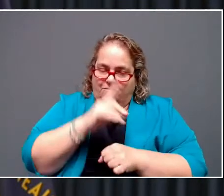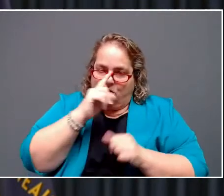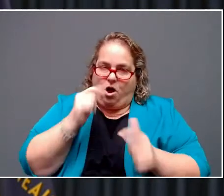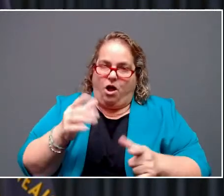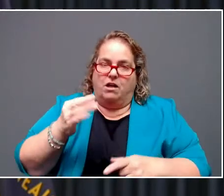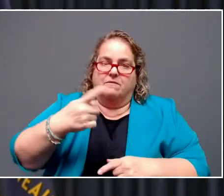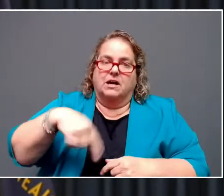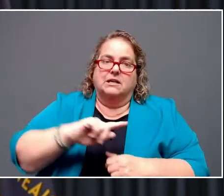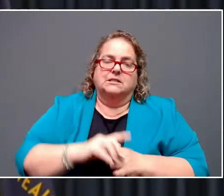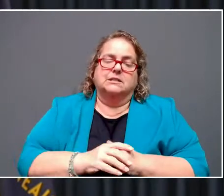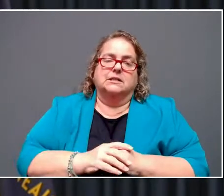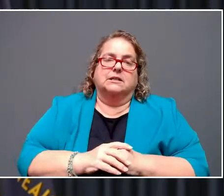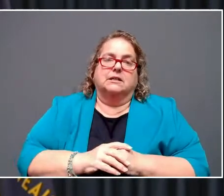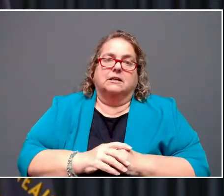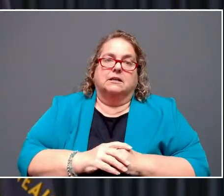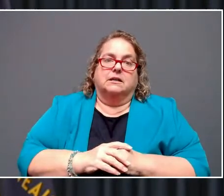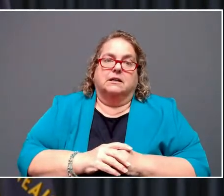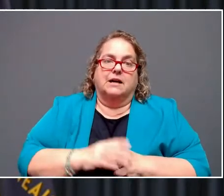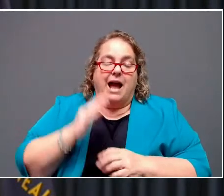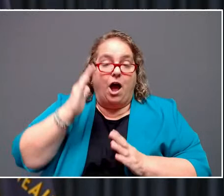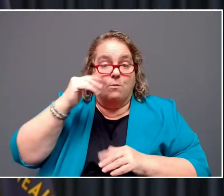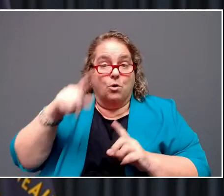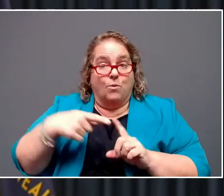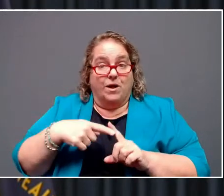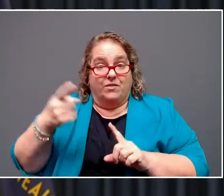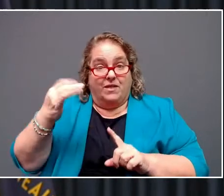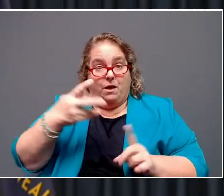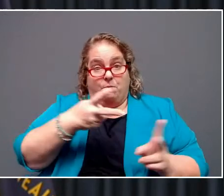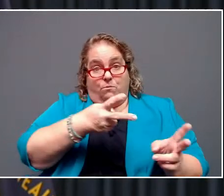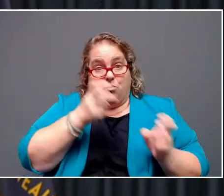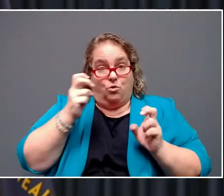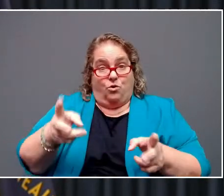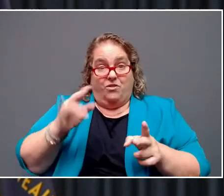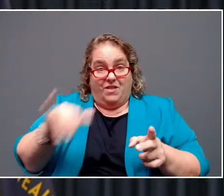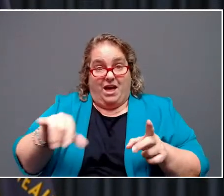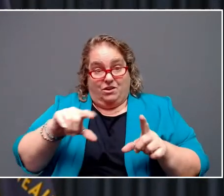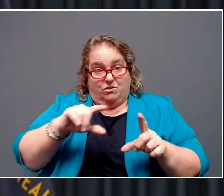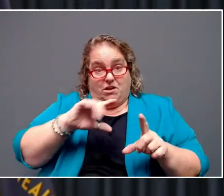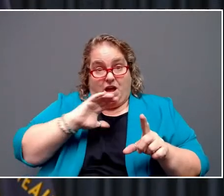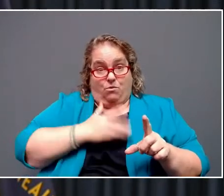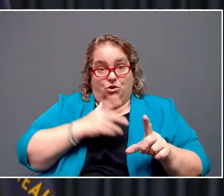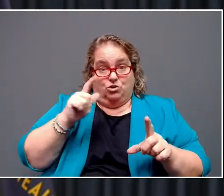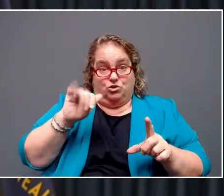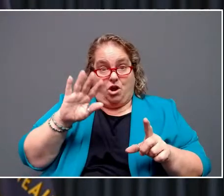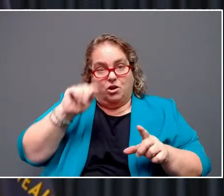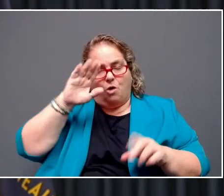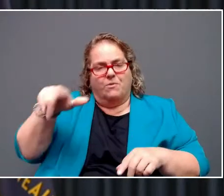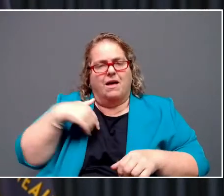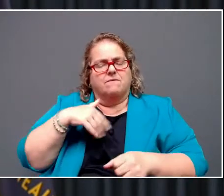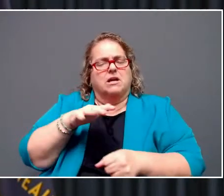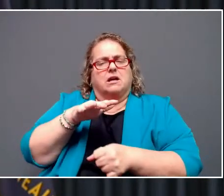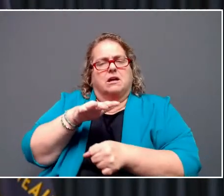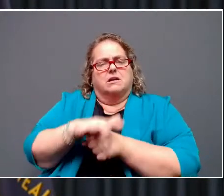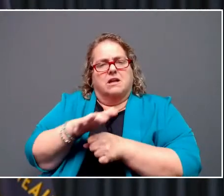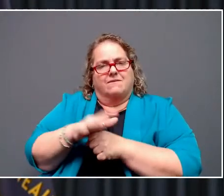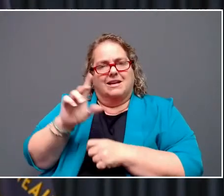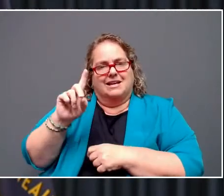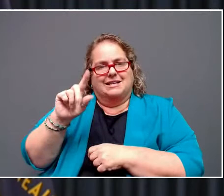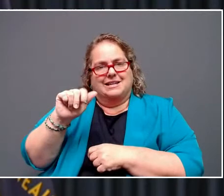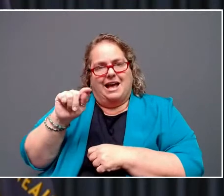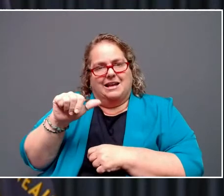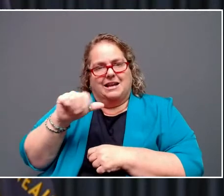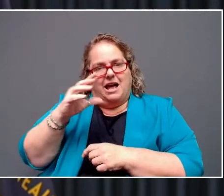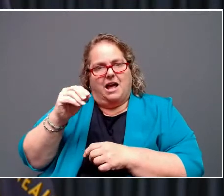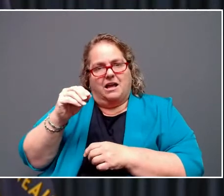I hope when they pull it out that they have enough data and enough information to know we tried